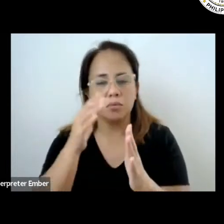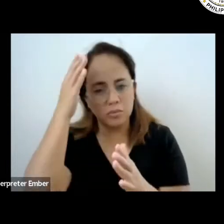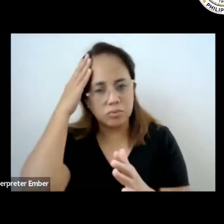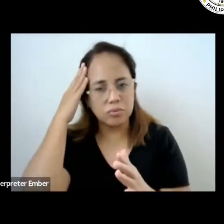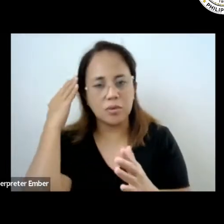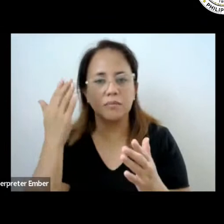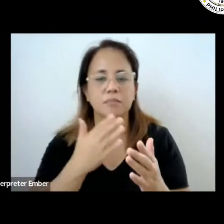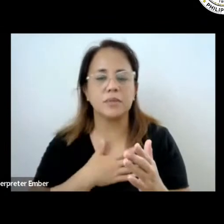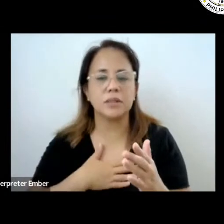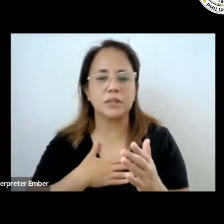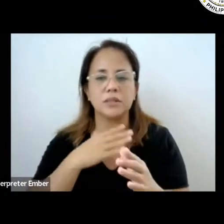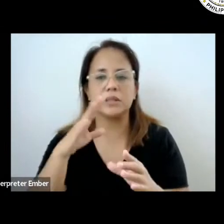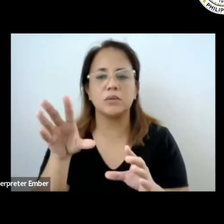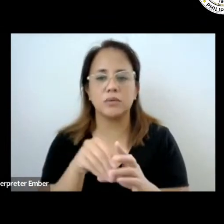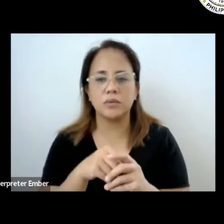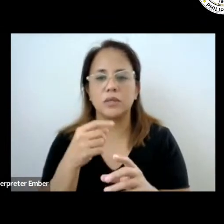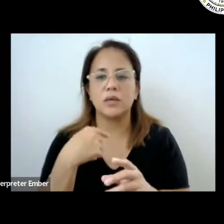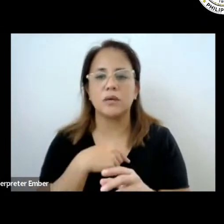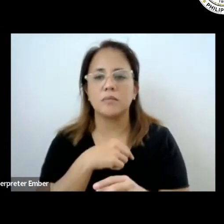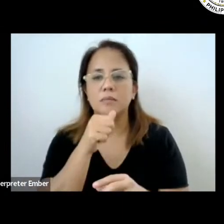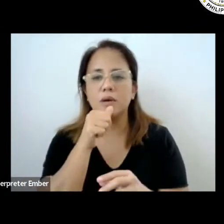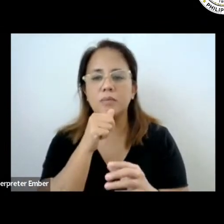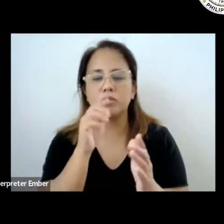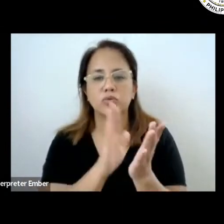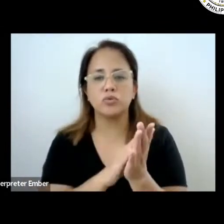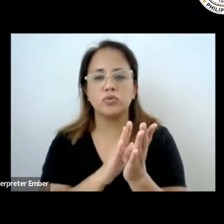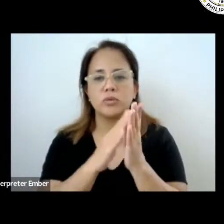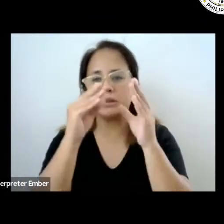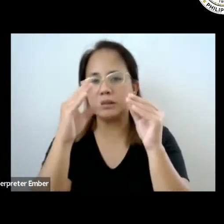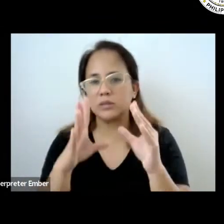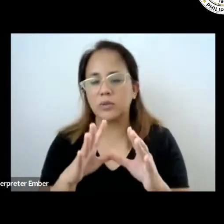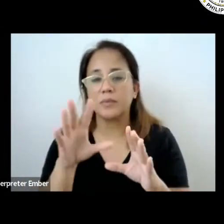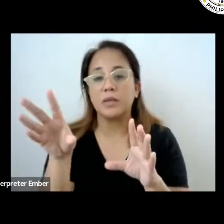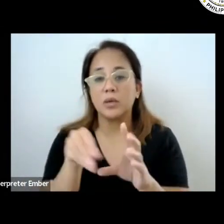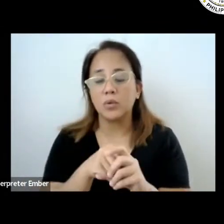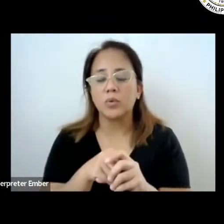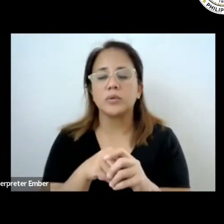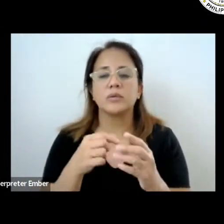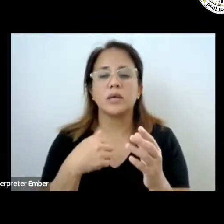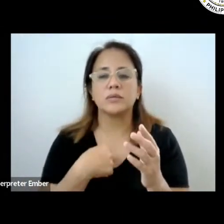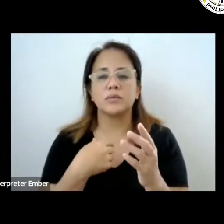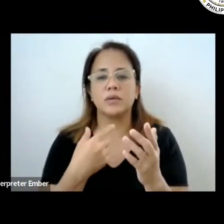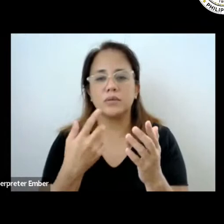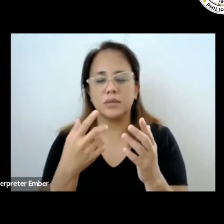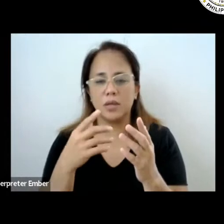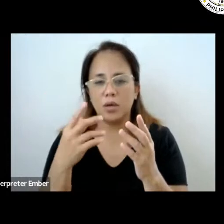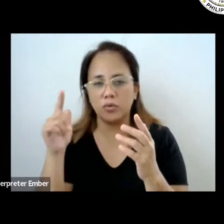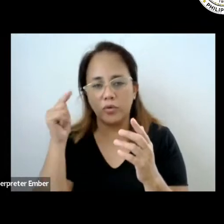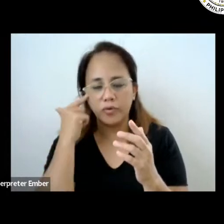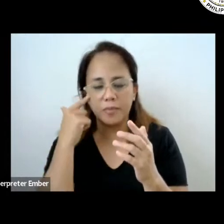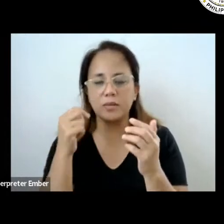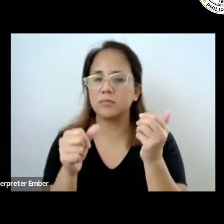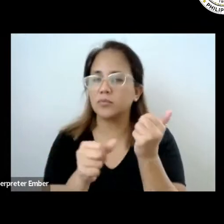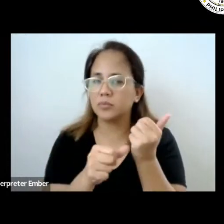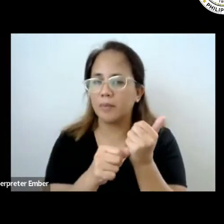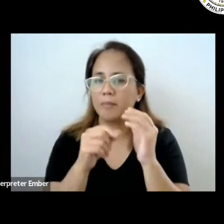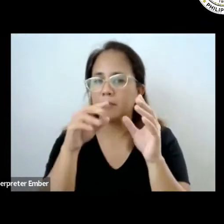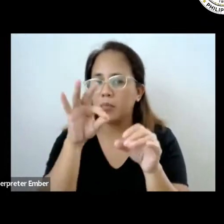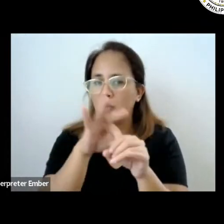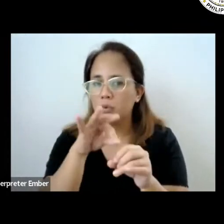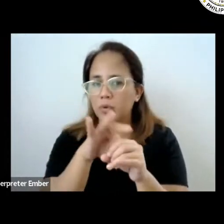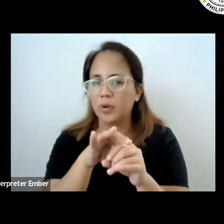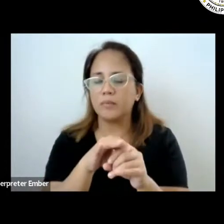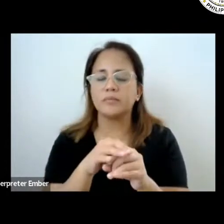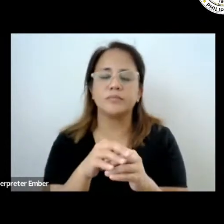to kindly include our private school teachers, at least those who are already under the government program, subsidy program, at the